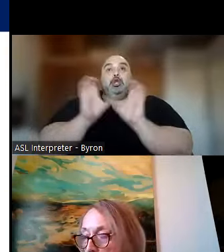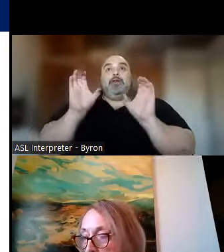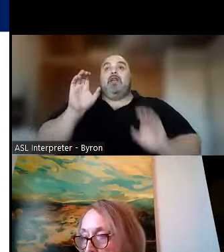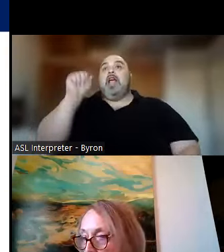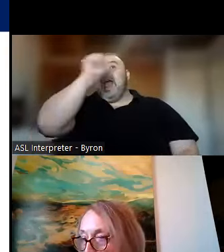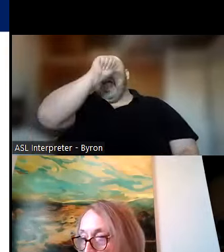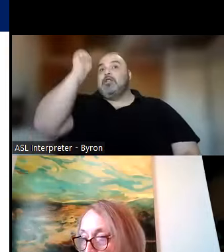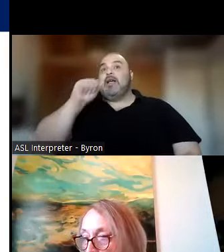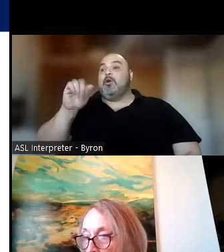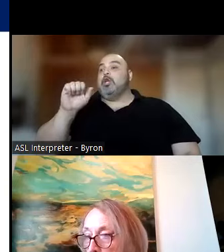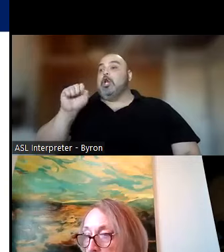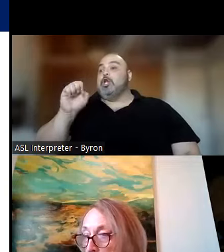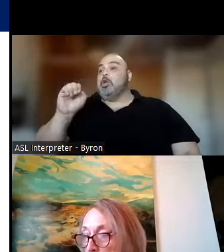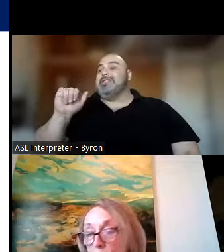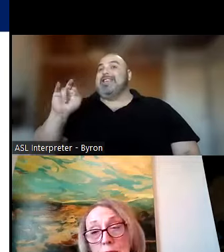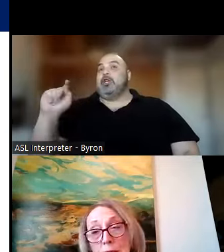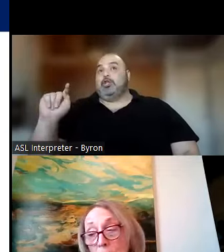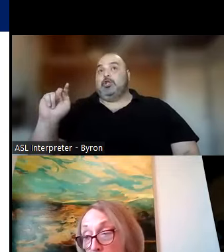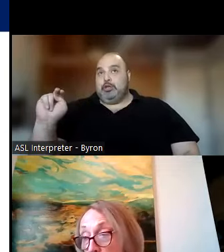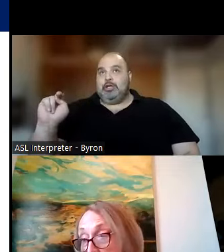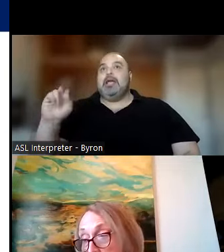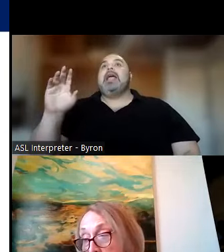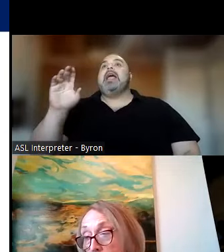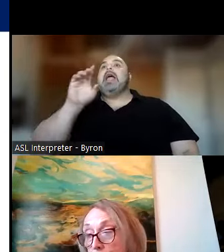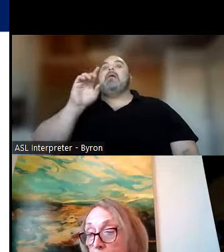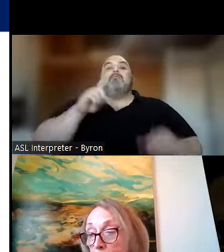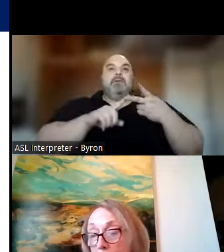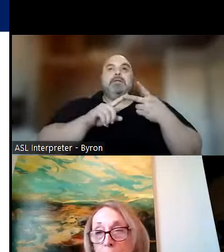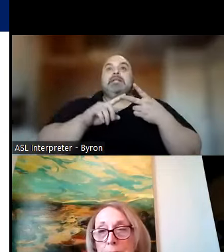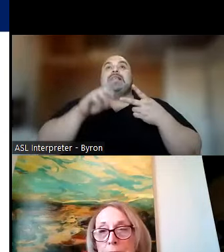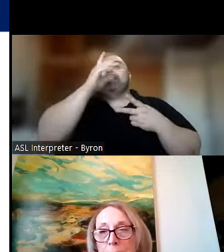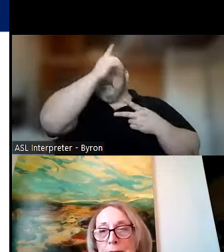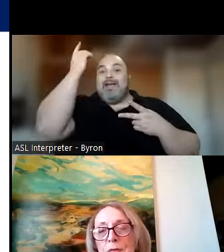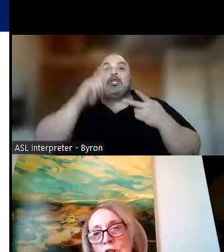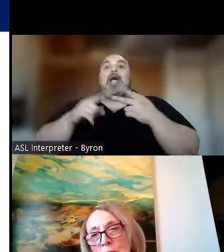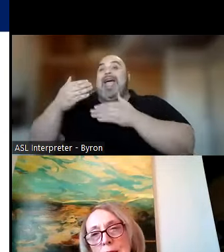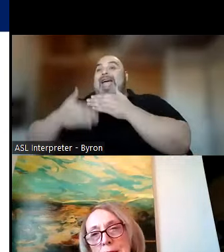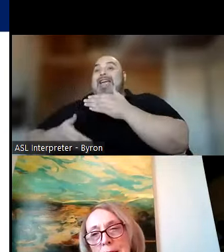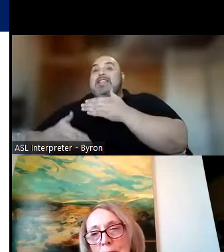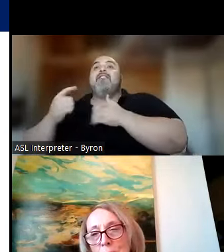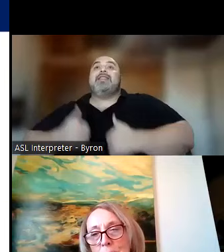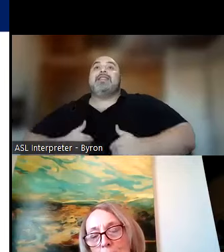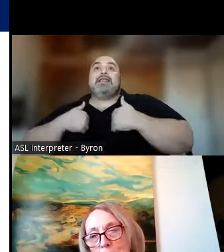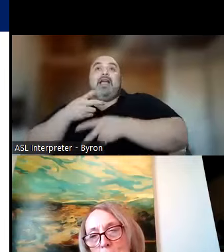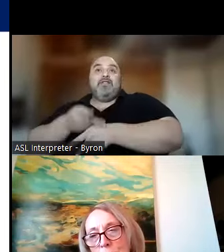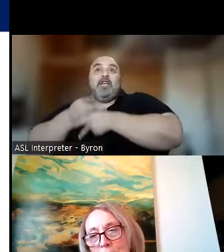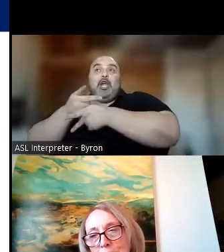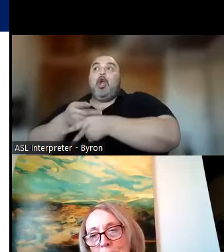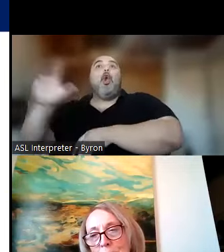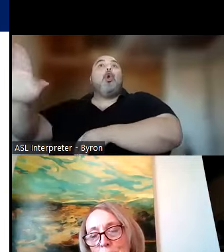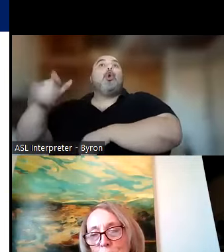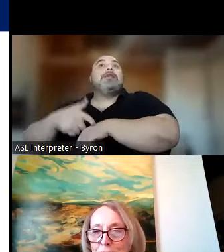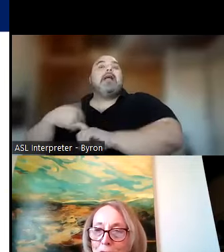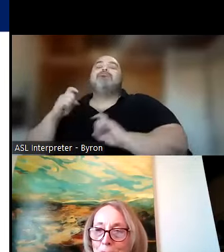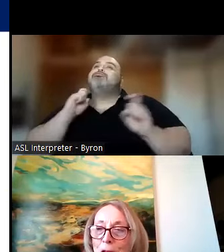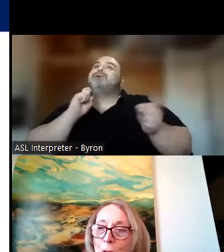Alzheimer's Association in dementia and end-of-life care, and has given generously of her time to serve on a lot